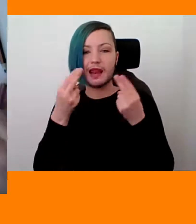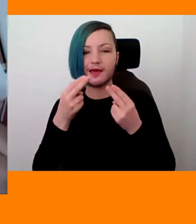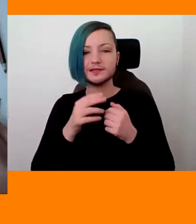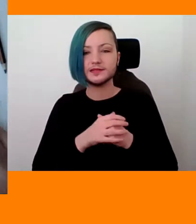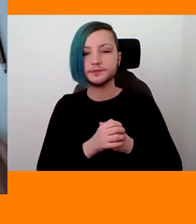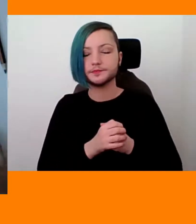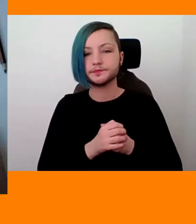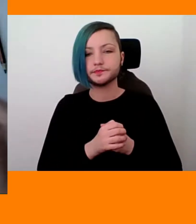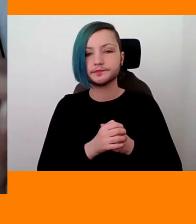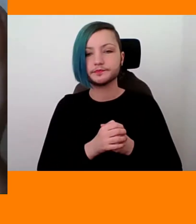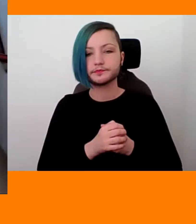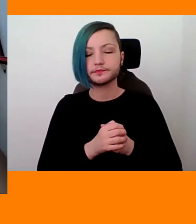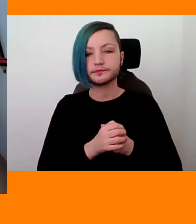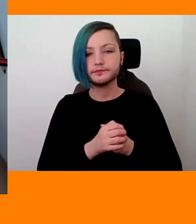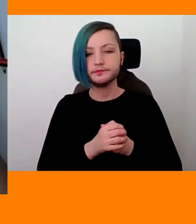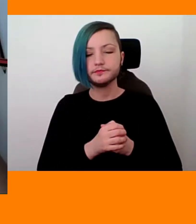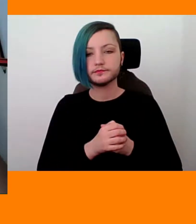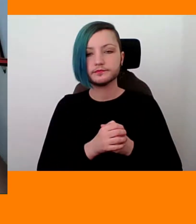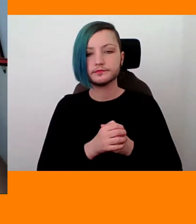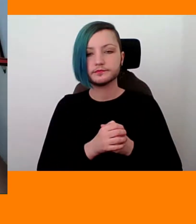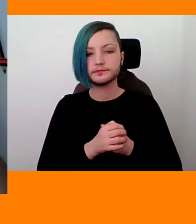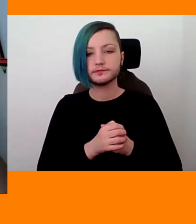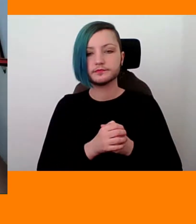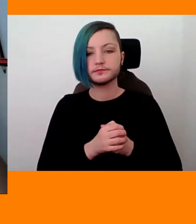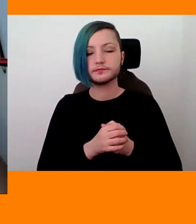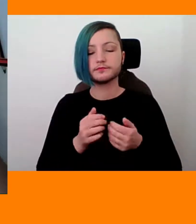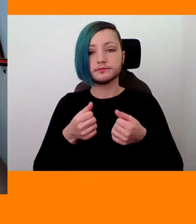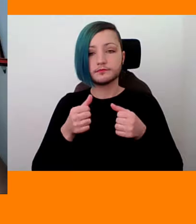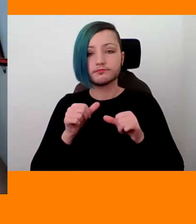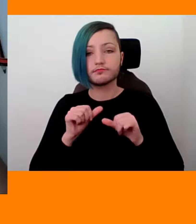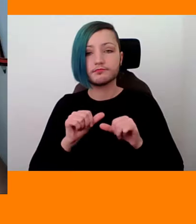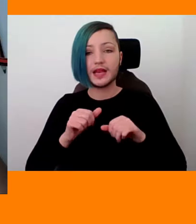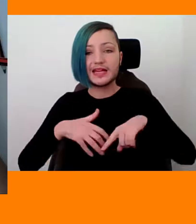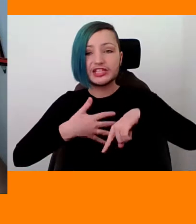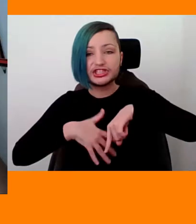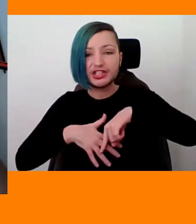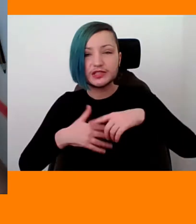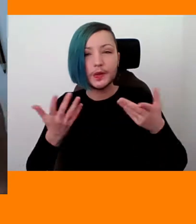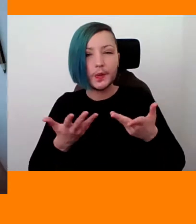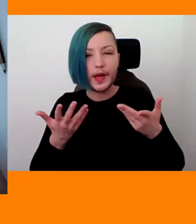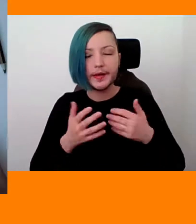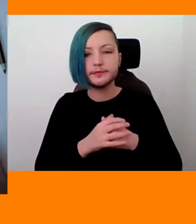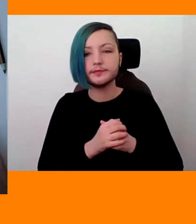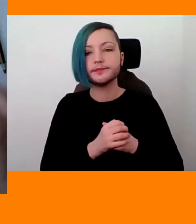part. Next, you want to section off where your shadows are going to be.